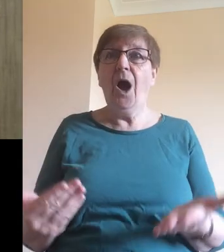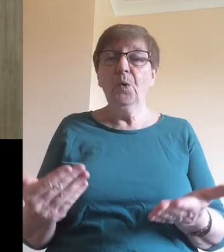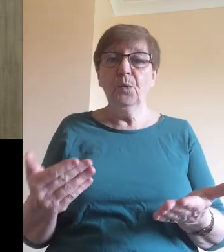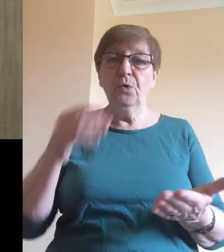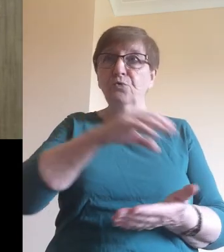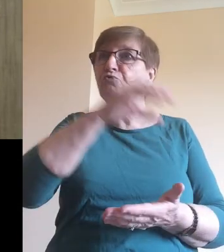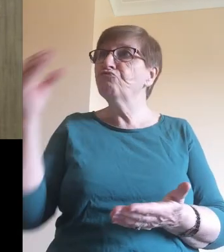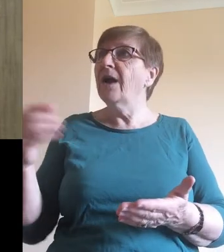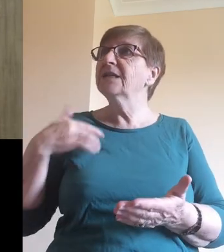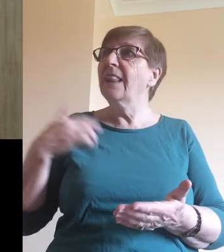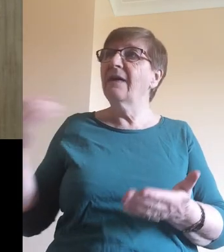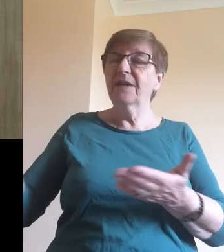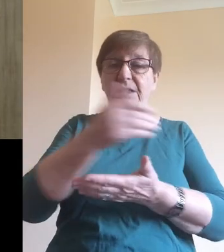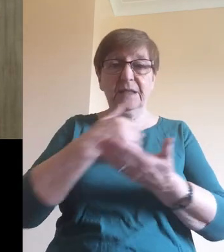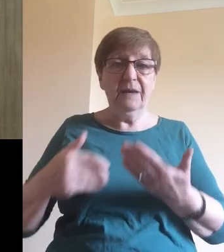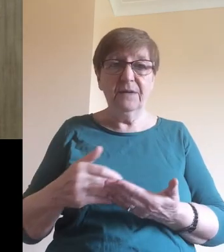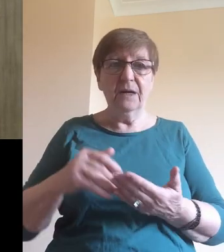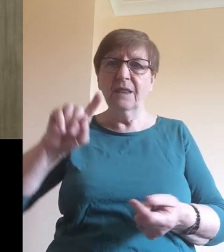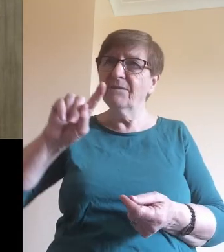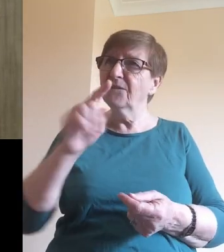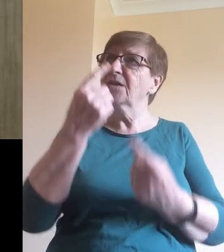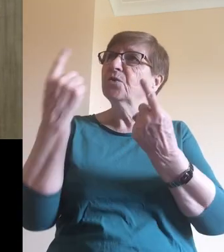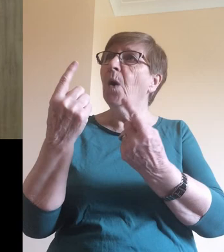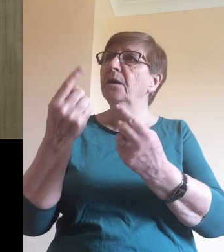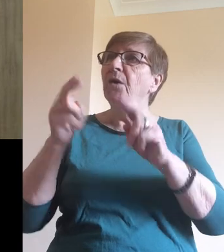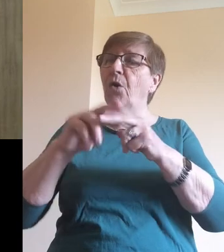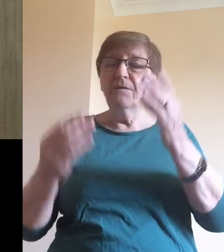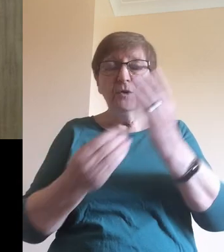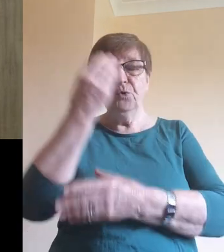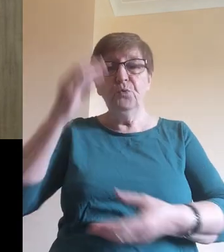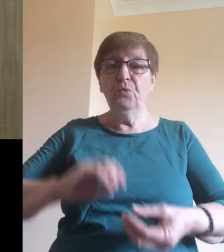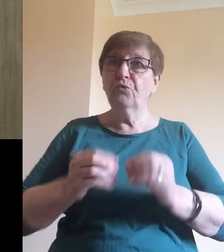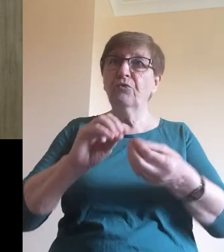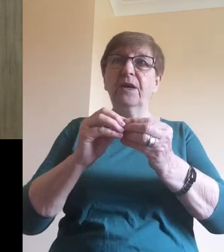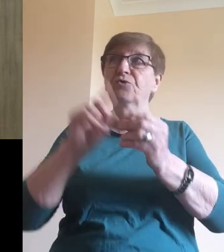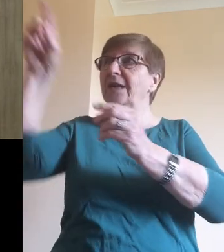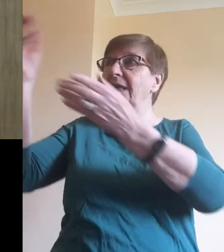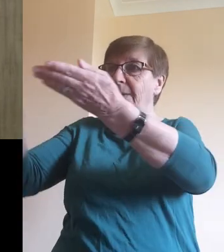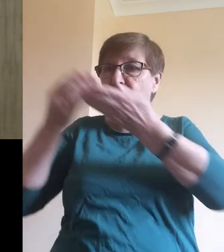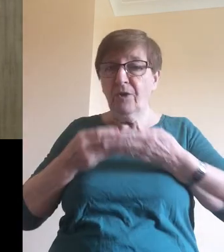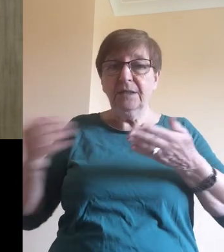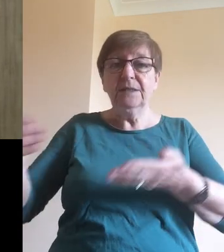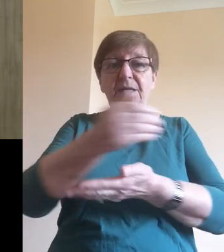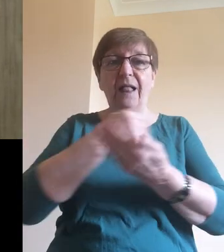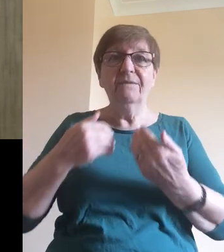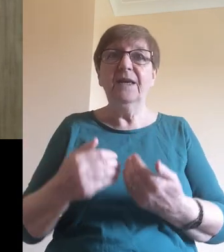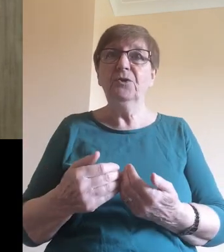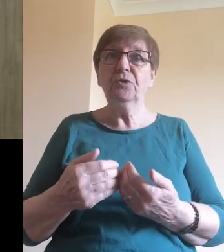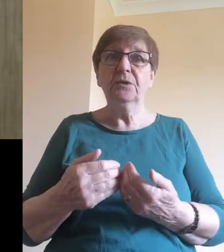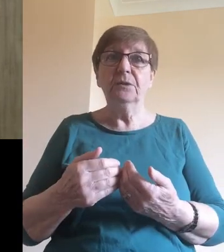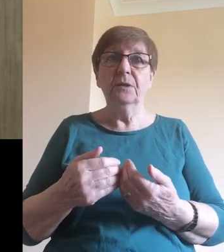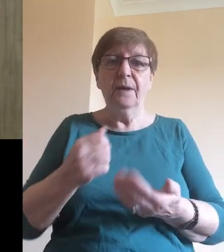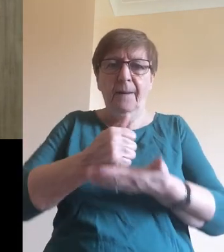living Savior, who is the first fruits of the new creation, who brings in this salvation that will be based